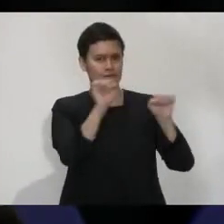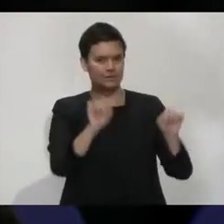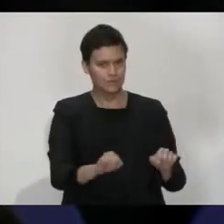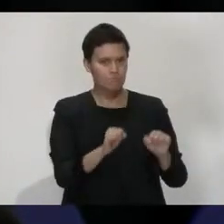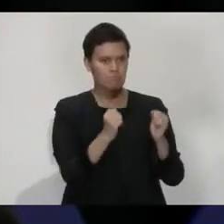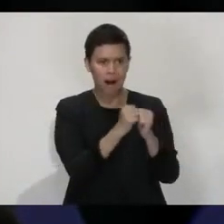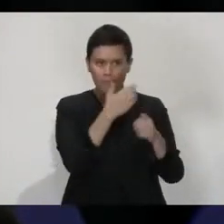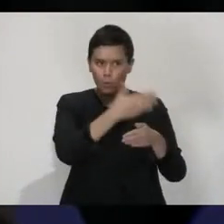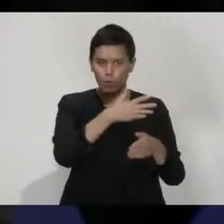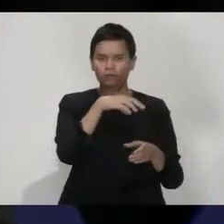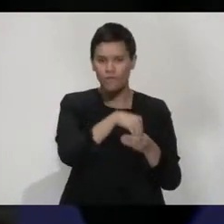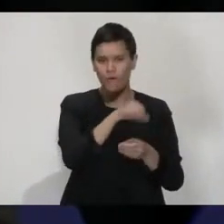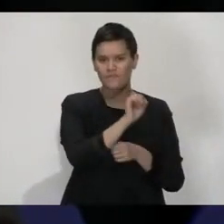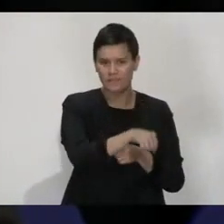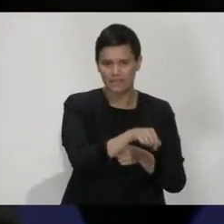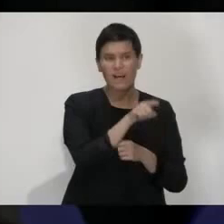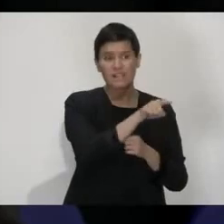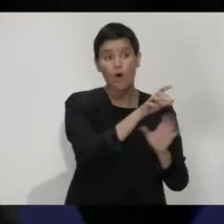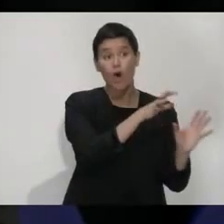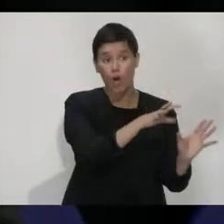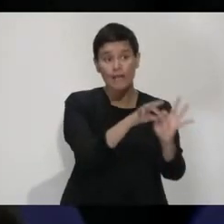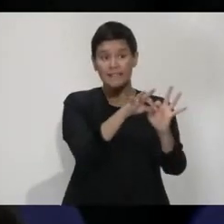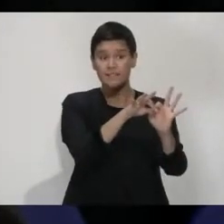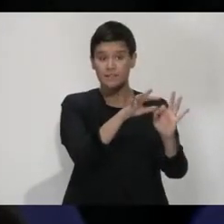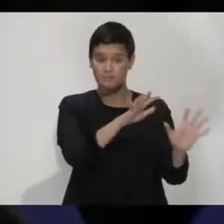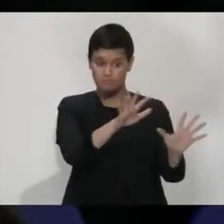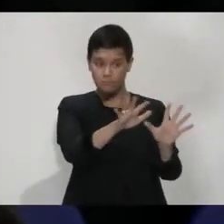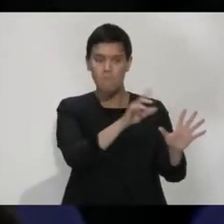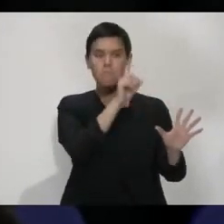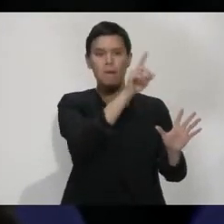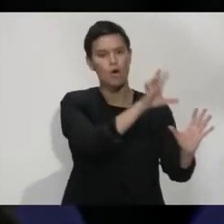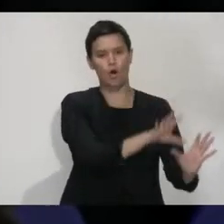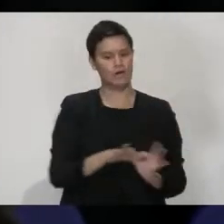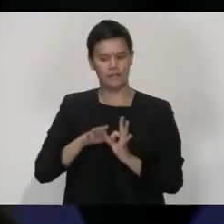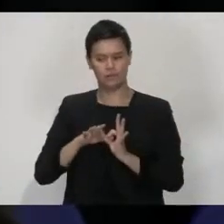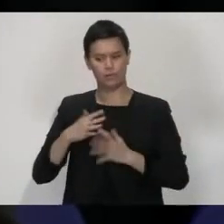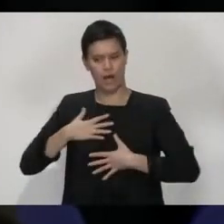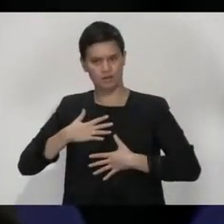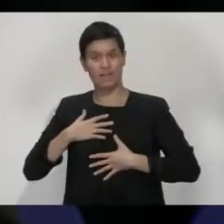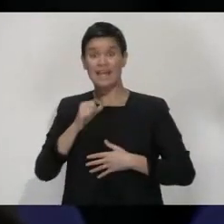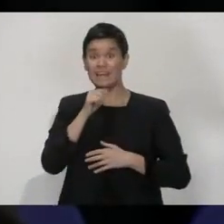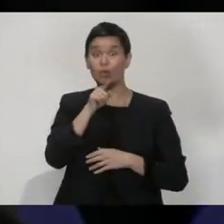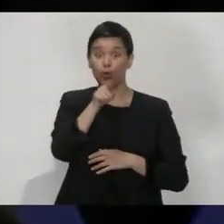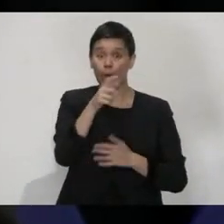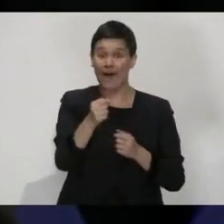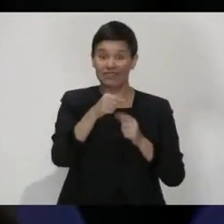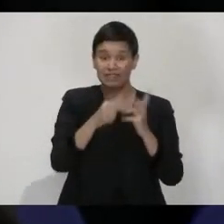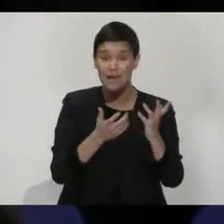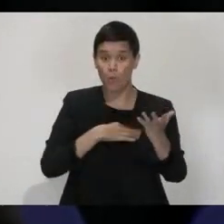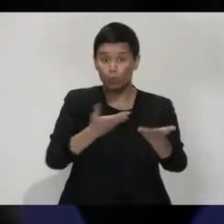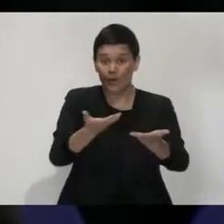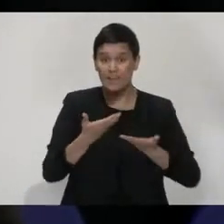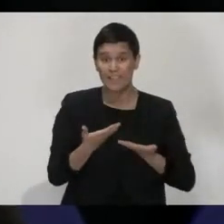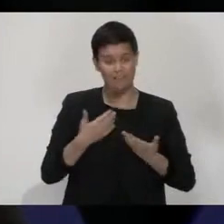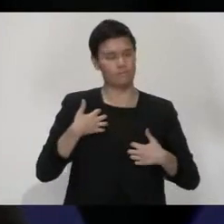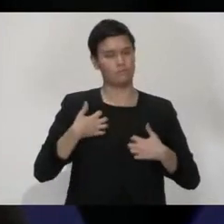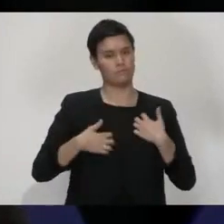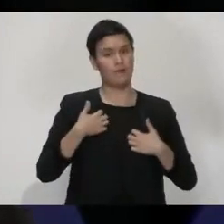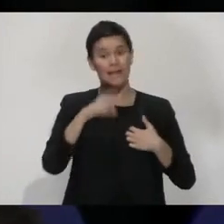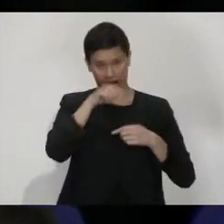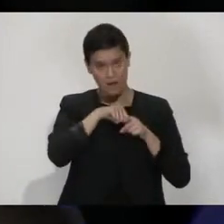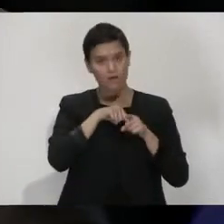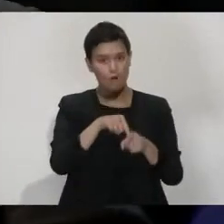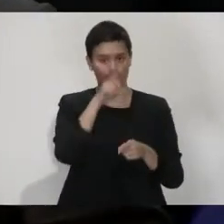connected, they're not the same organisation. But if you want to give us the details of that, I'm sure we will be very interested in following up